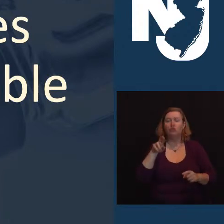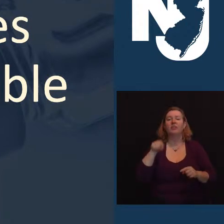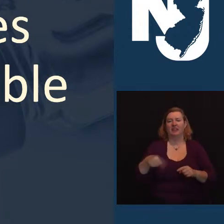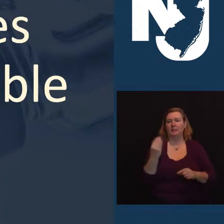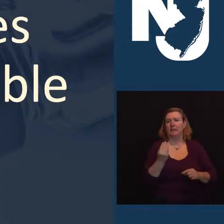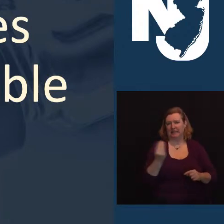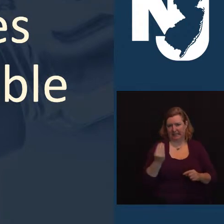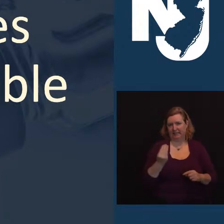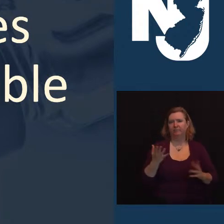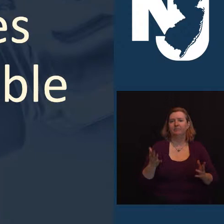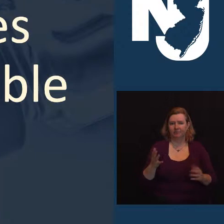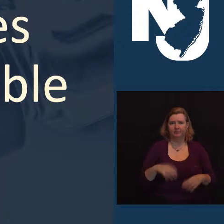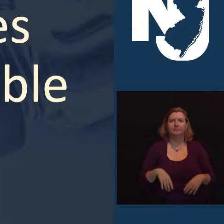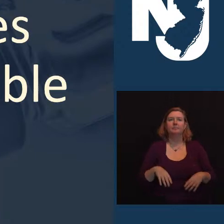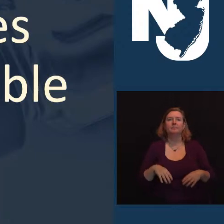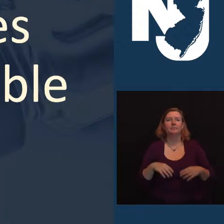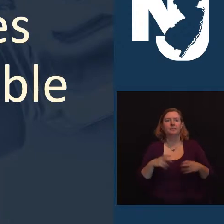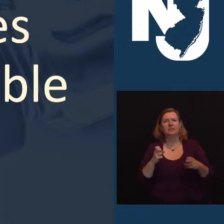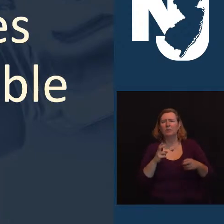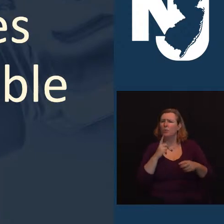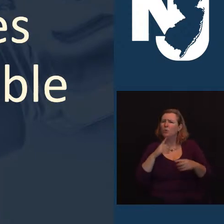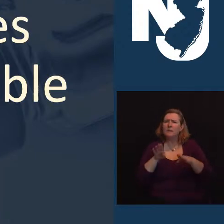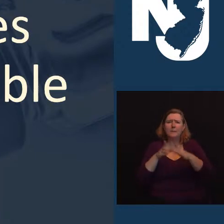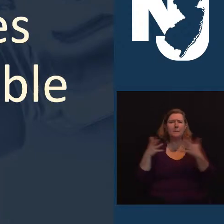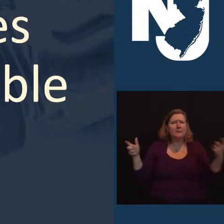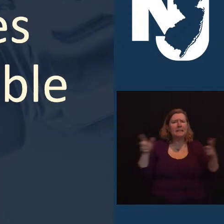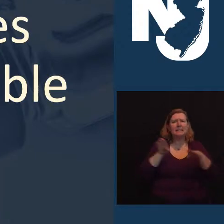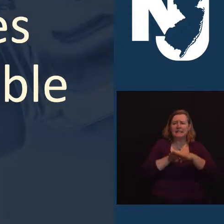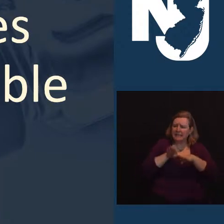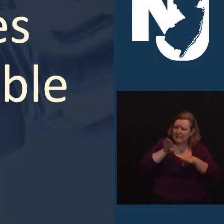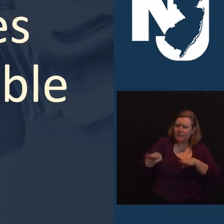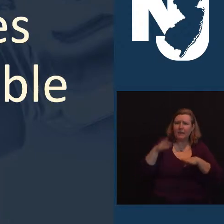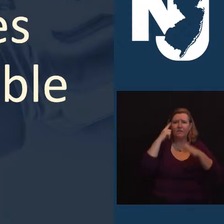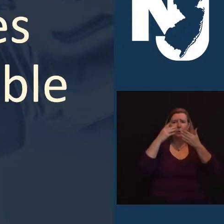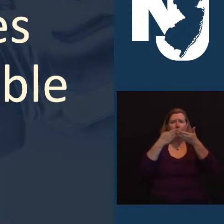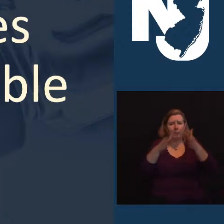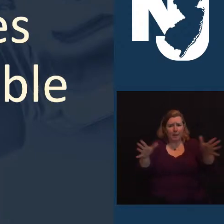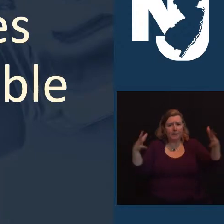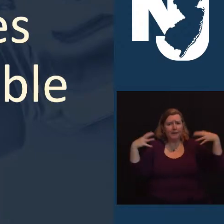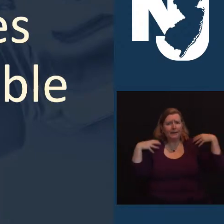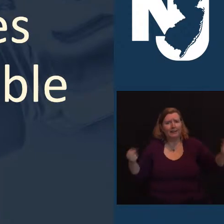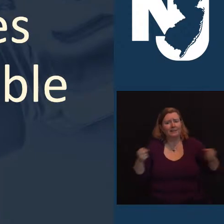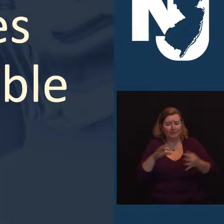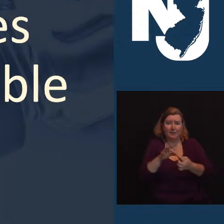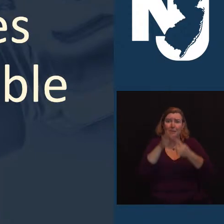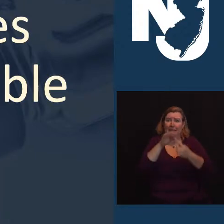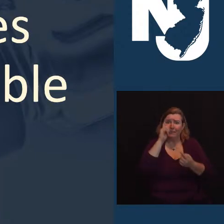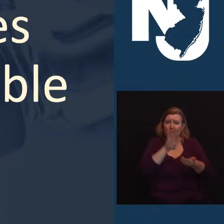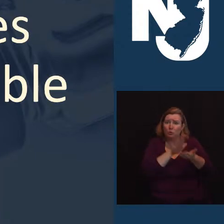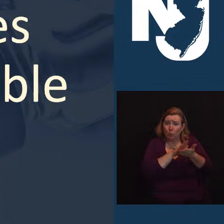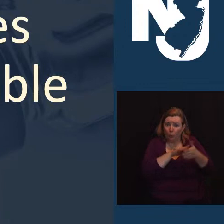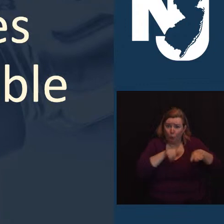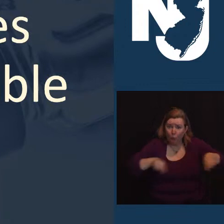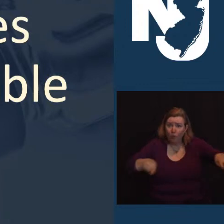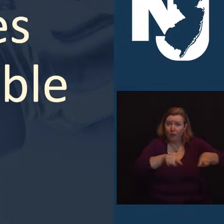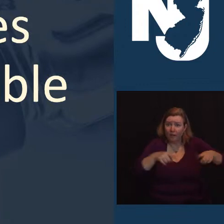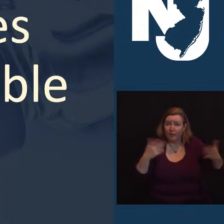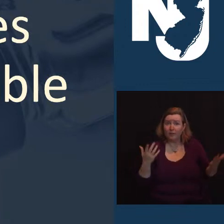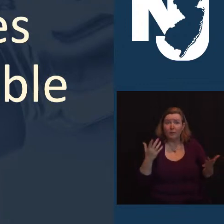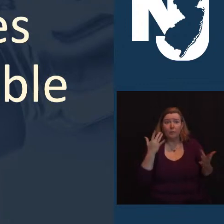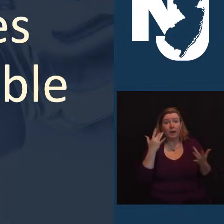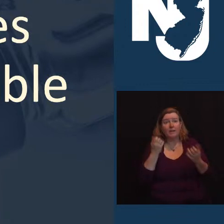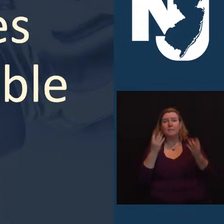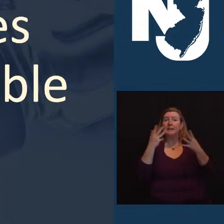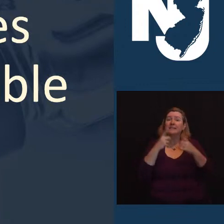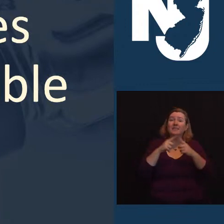for public health and in particular for the health of our school communities. And given that many vaccine sites across the state, from our mega